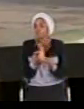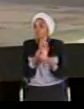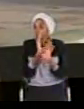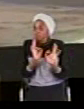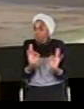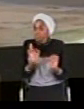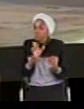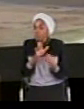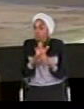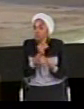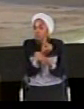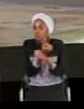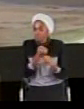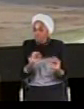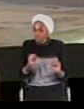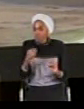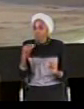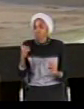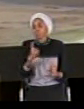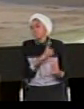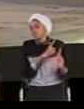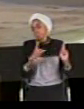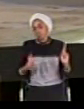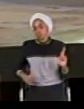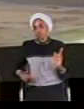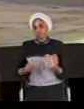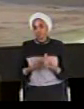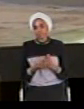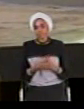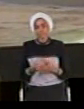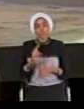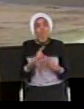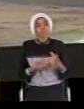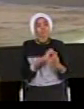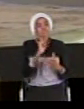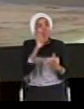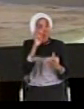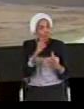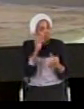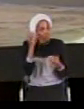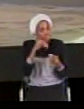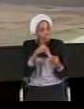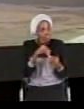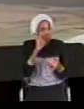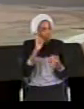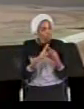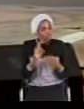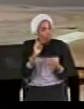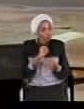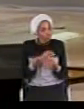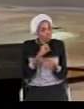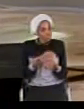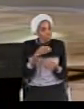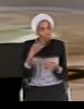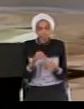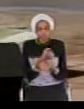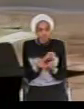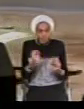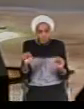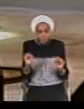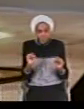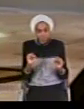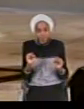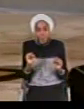and full salvation of the Lord. Whatever you add to the message of